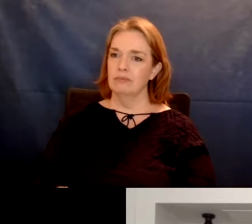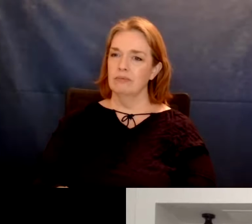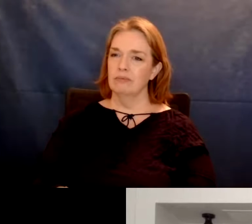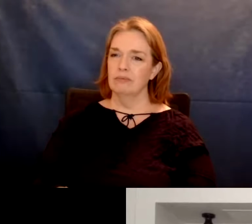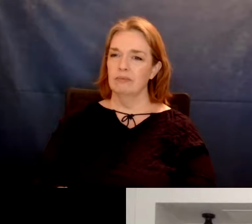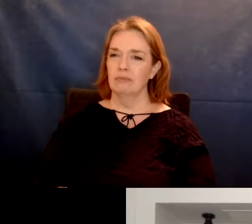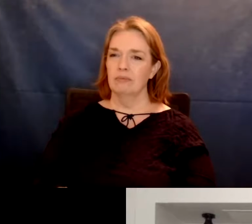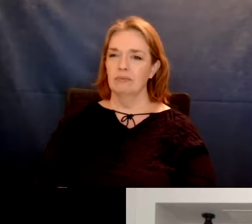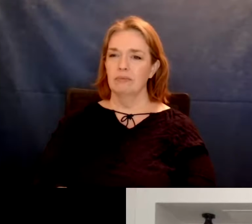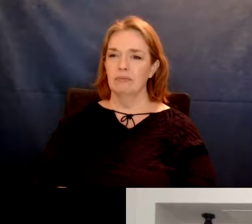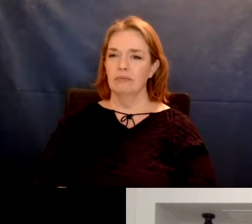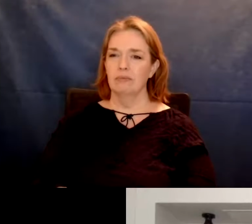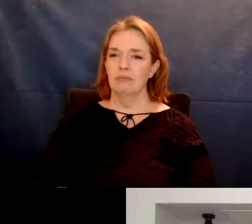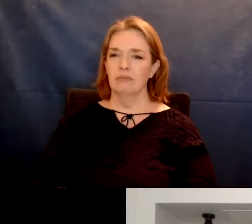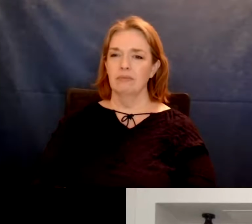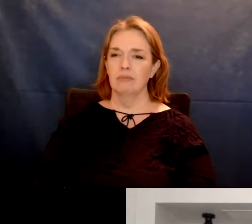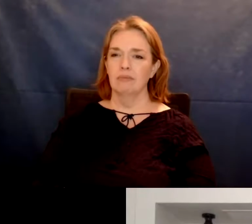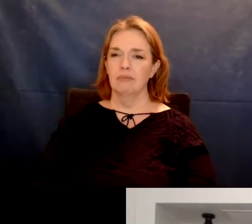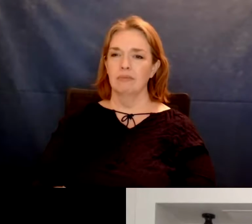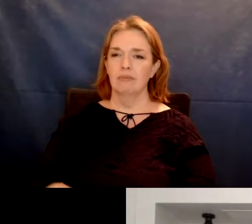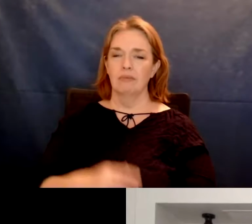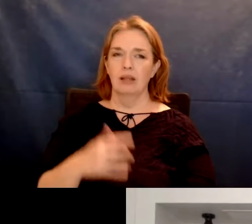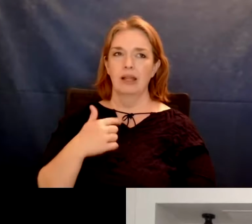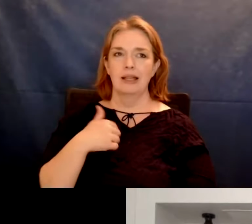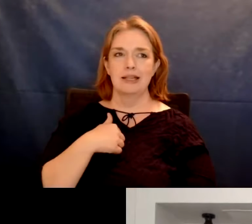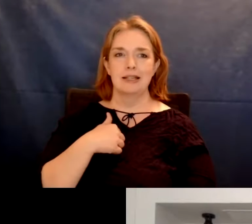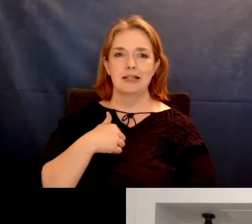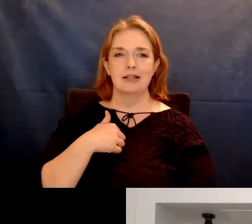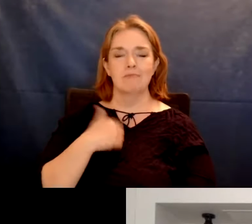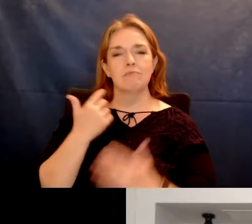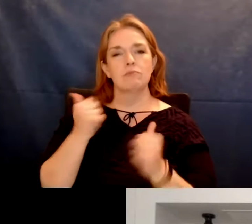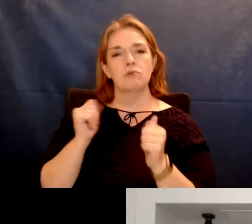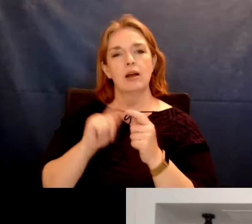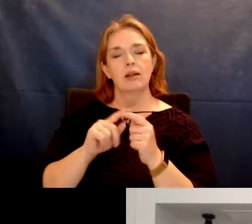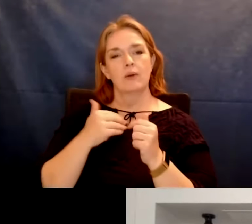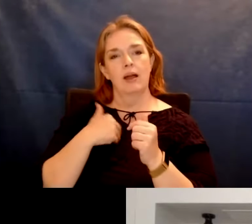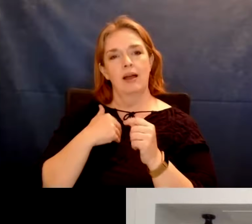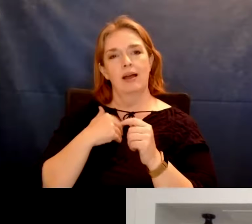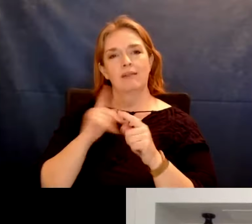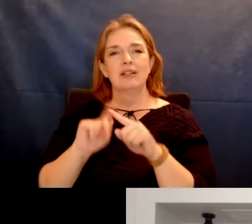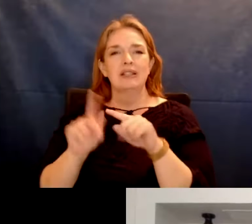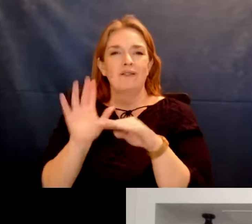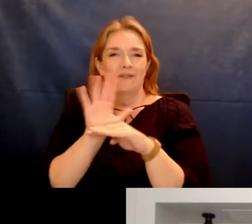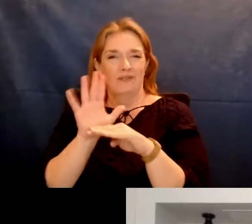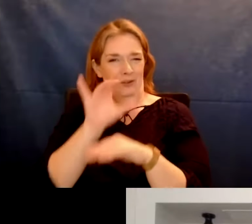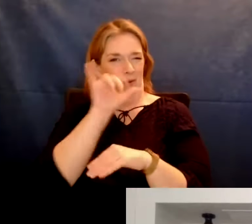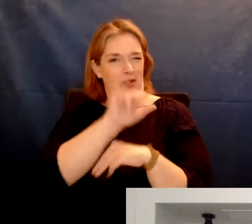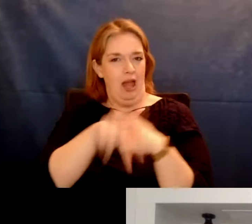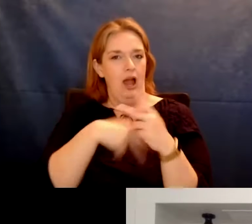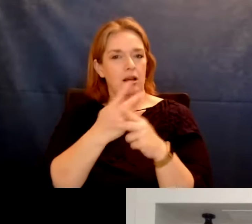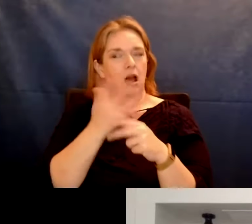I've made, I guess, little or stitched together videos like this before.